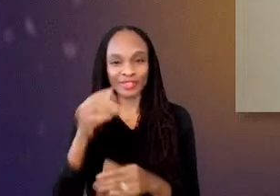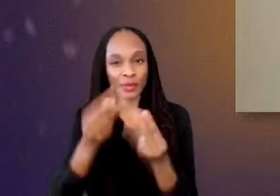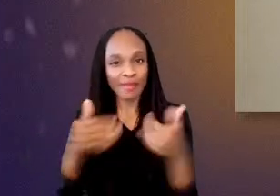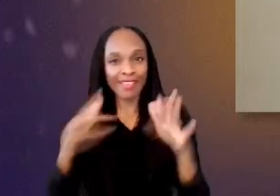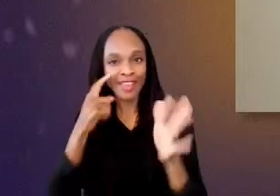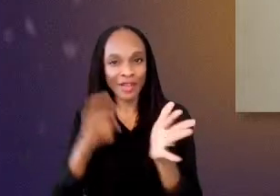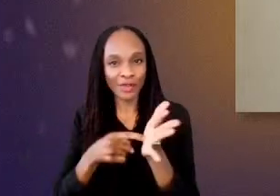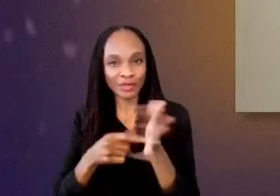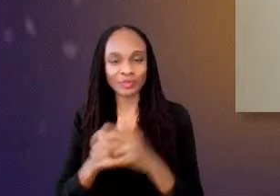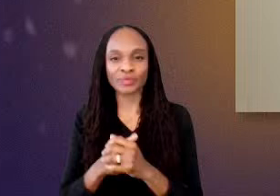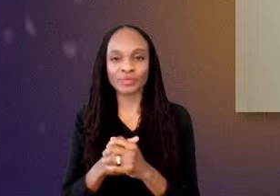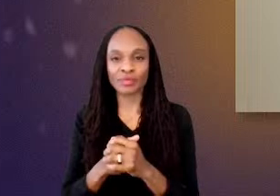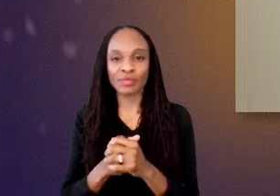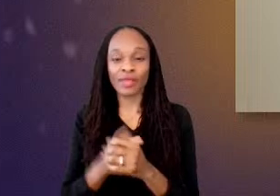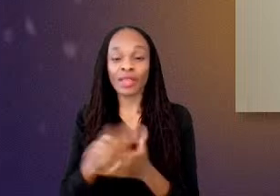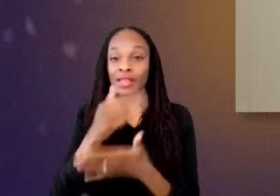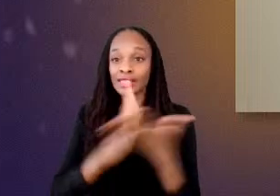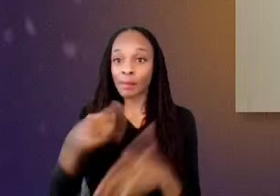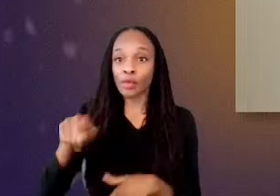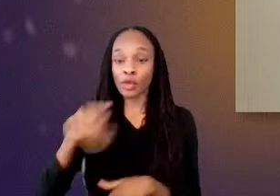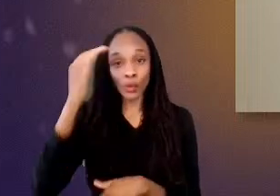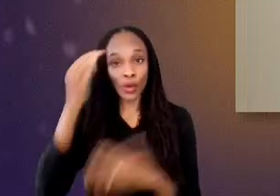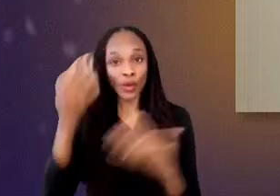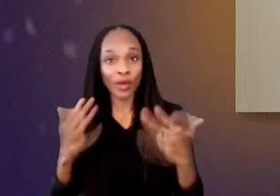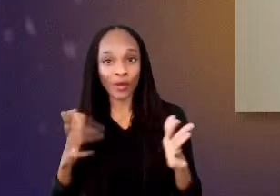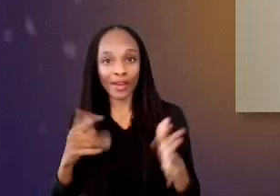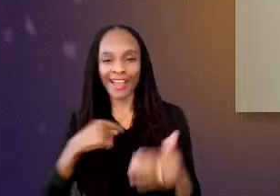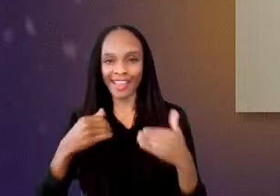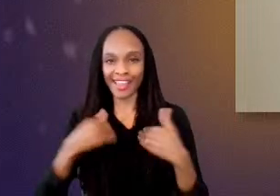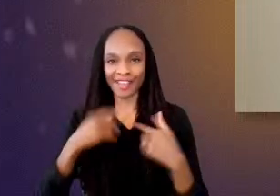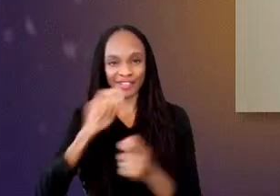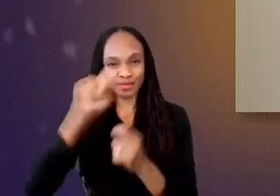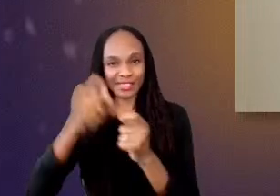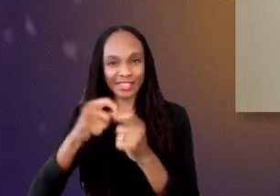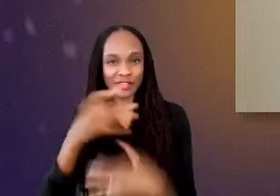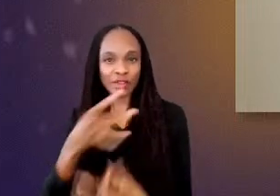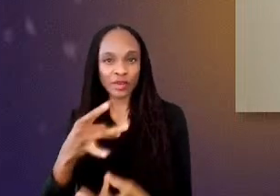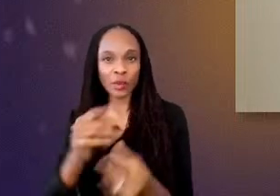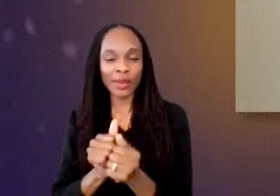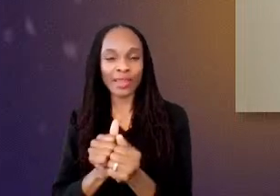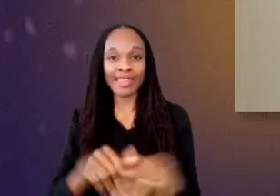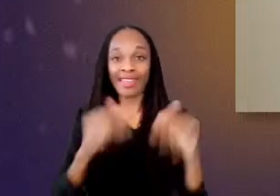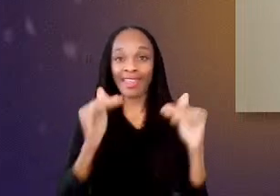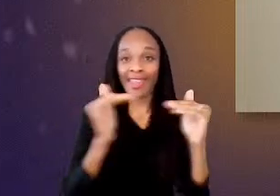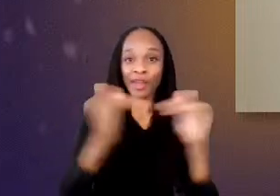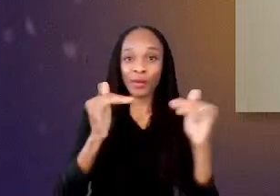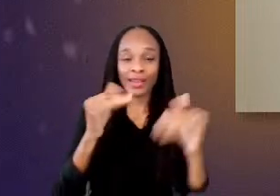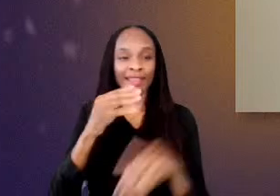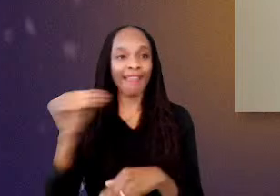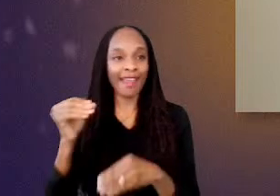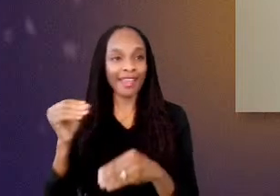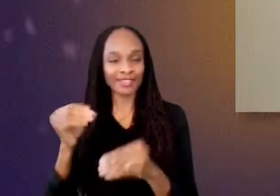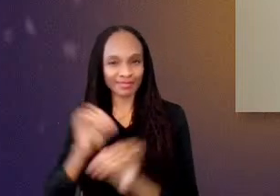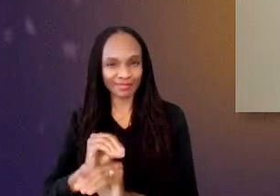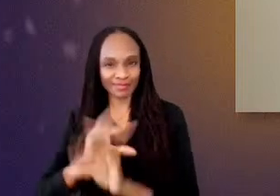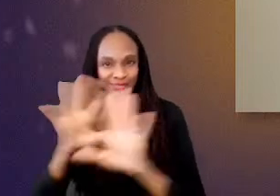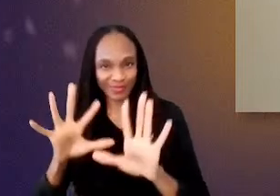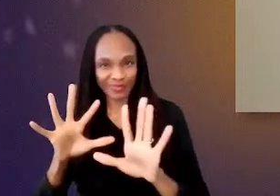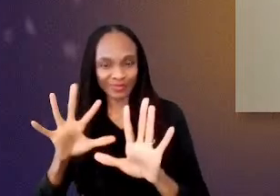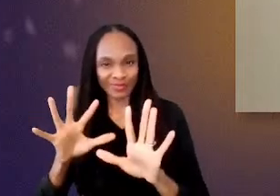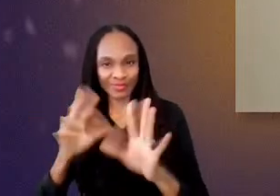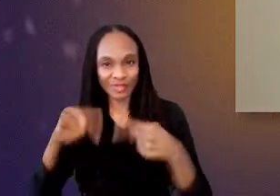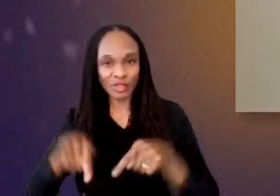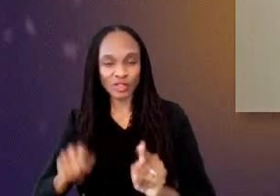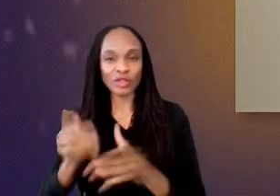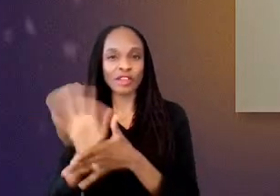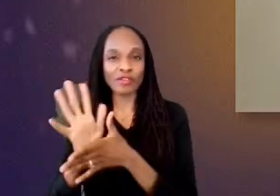As some of you already know, I have a particular interest in the topic of equity and transparency at film festivals. And I've spoken out